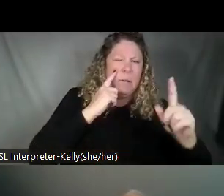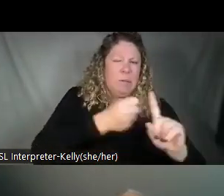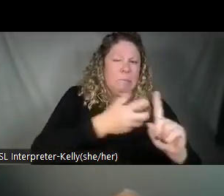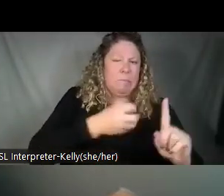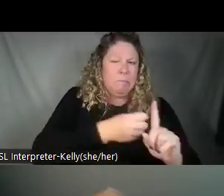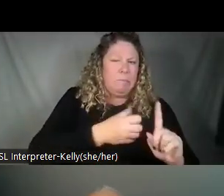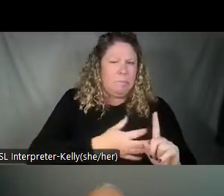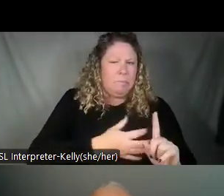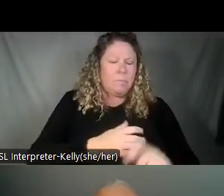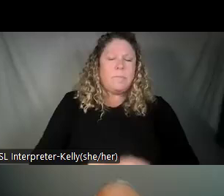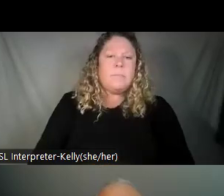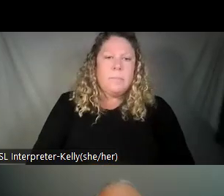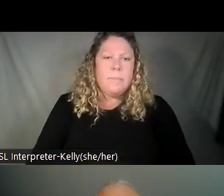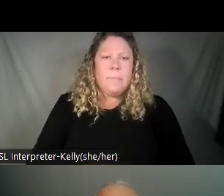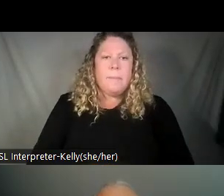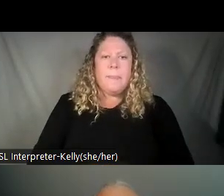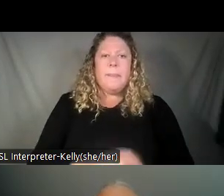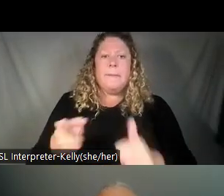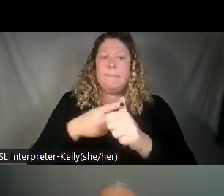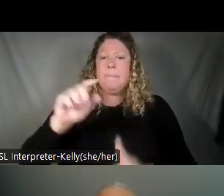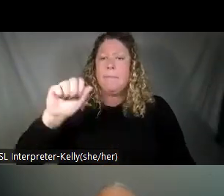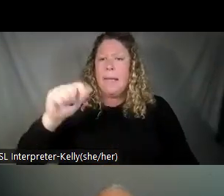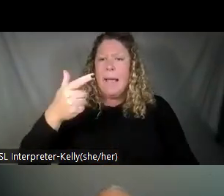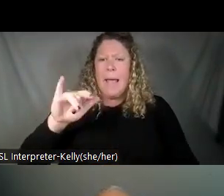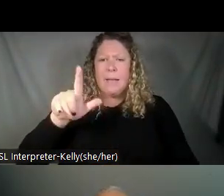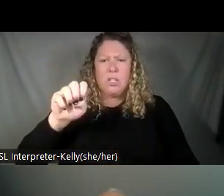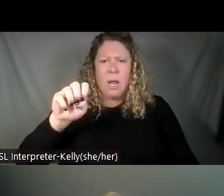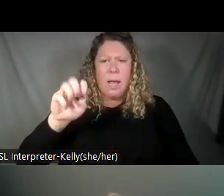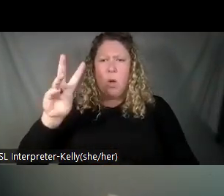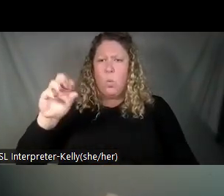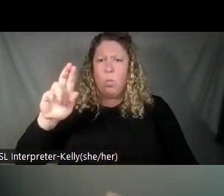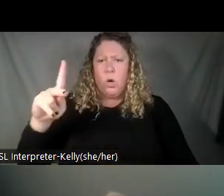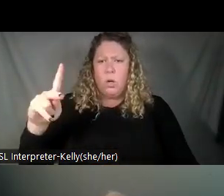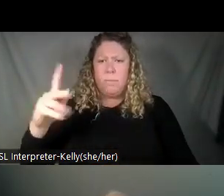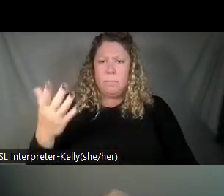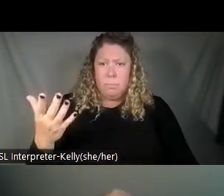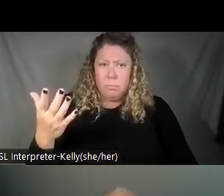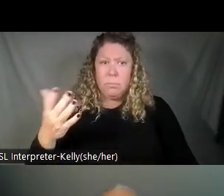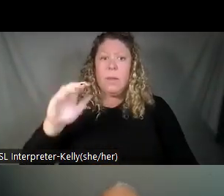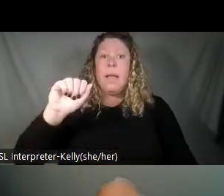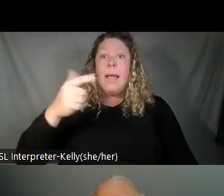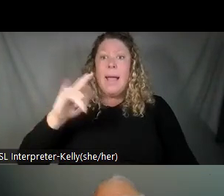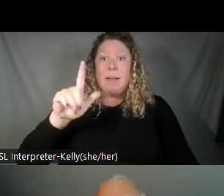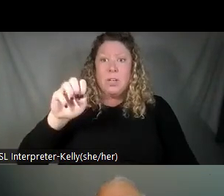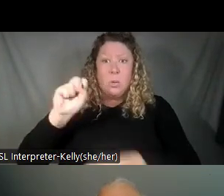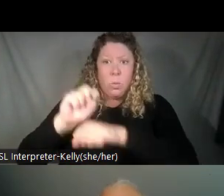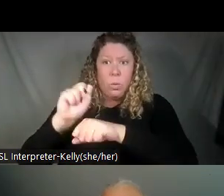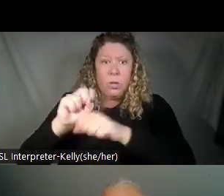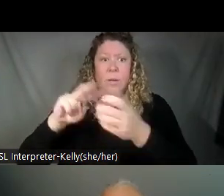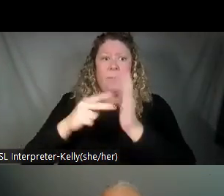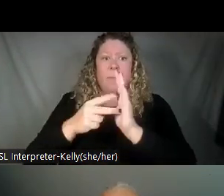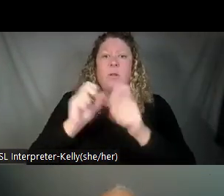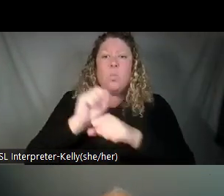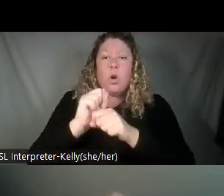So the first thing I want to talk about is agile work. How does that happen? The secret to agile work is working in small